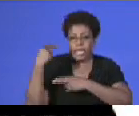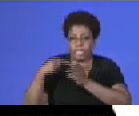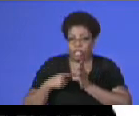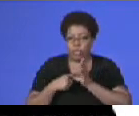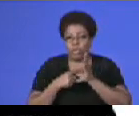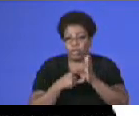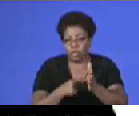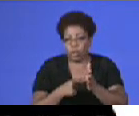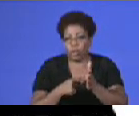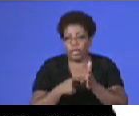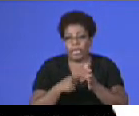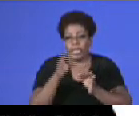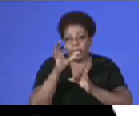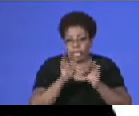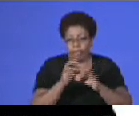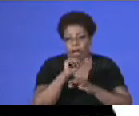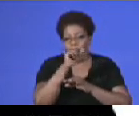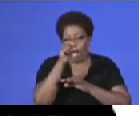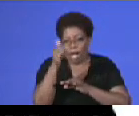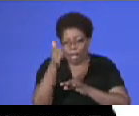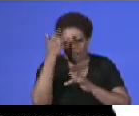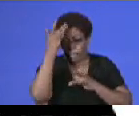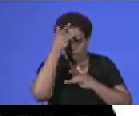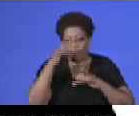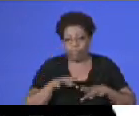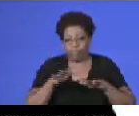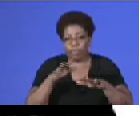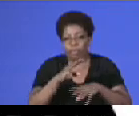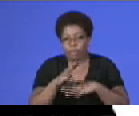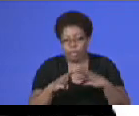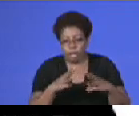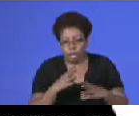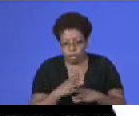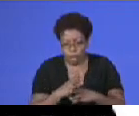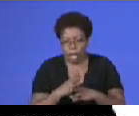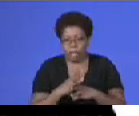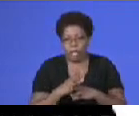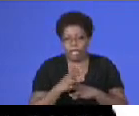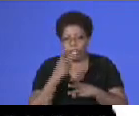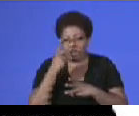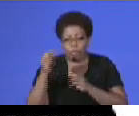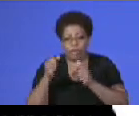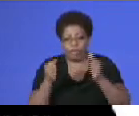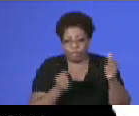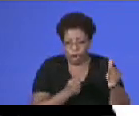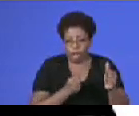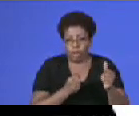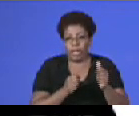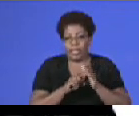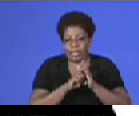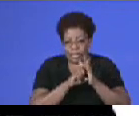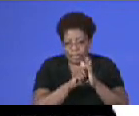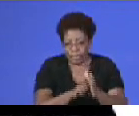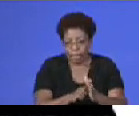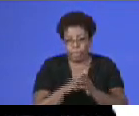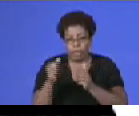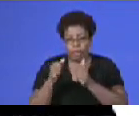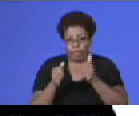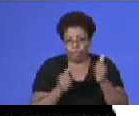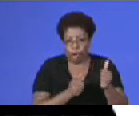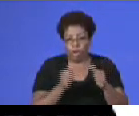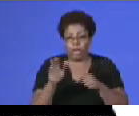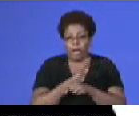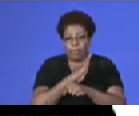if other pandemics develop in the future, they will follow the model, they will follow the lockdowns, but most importantly, they will follow a